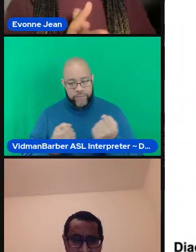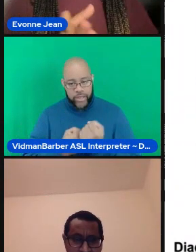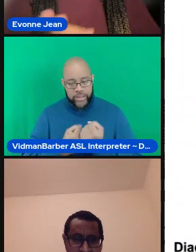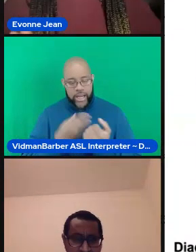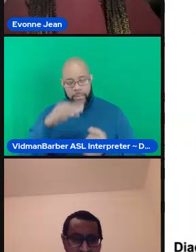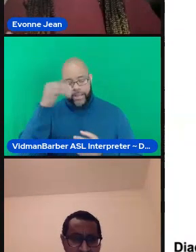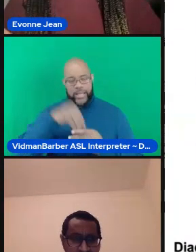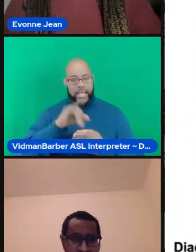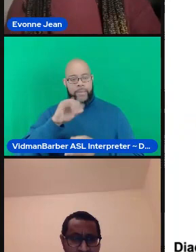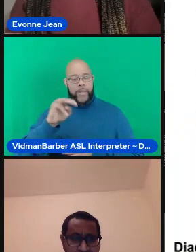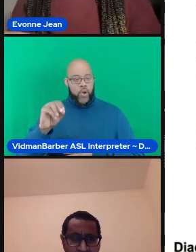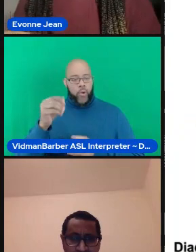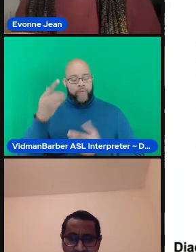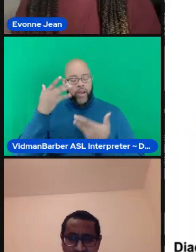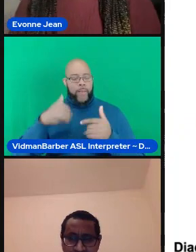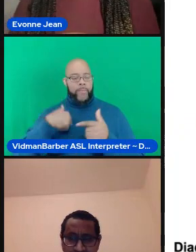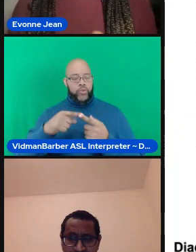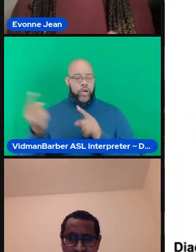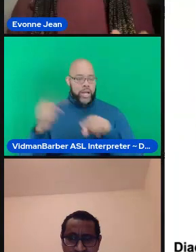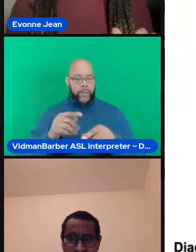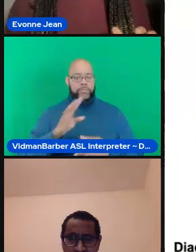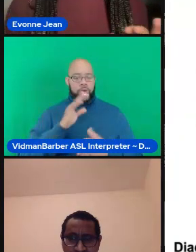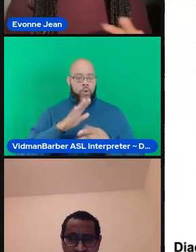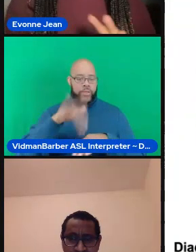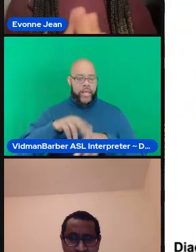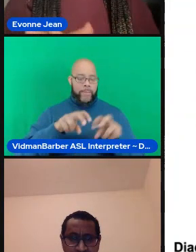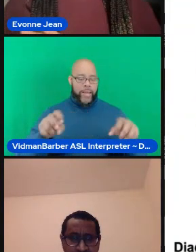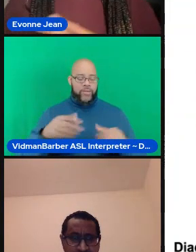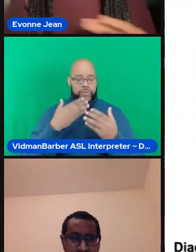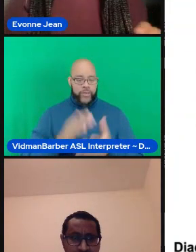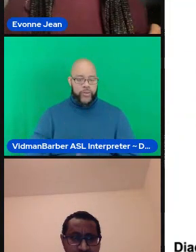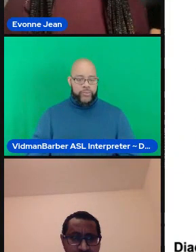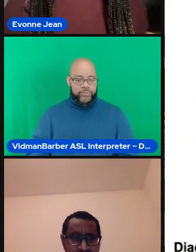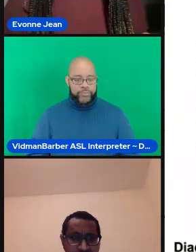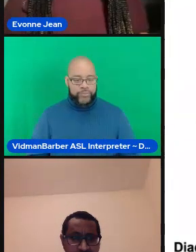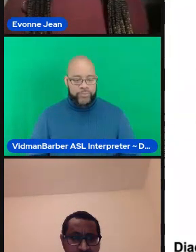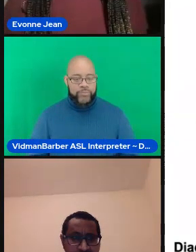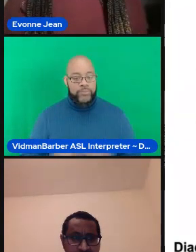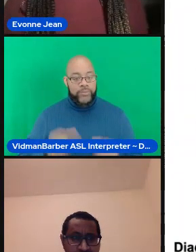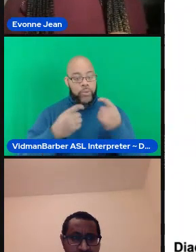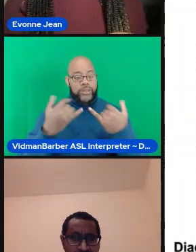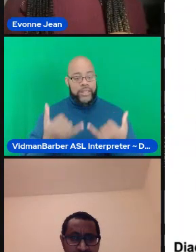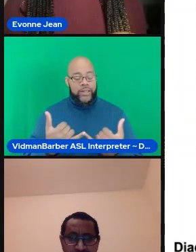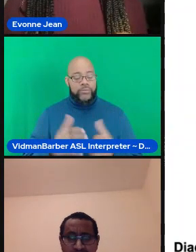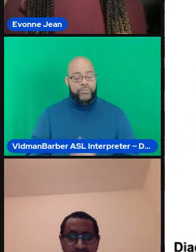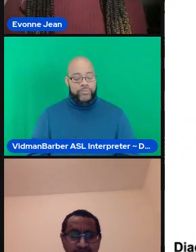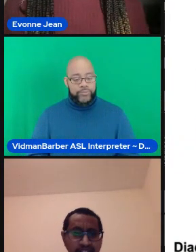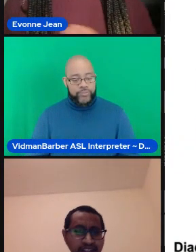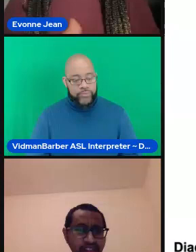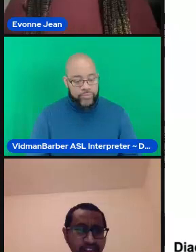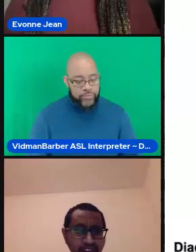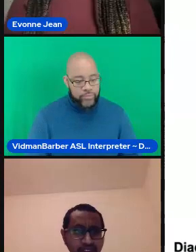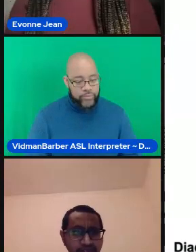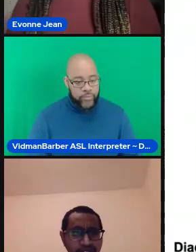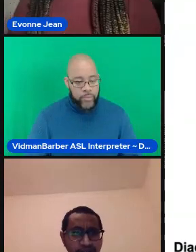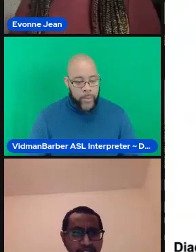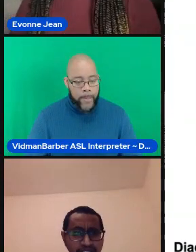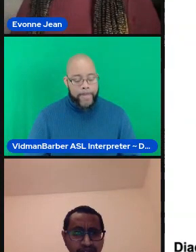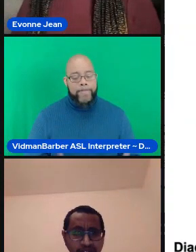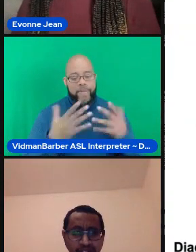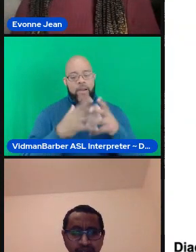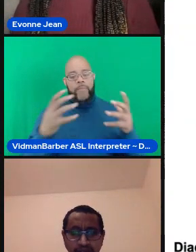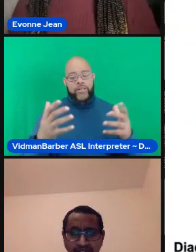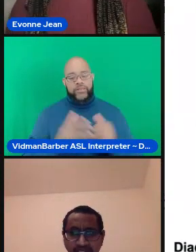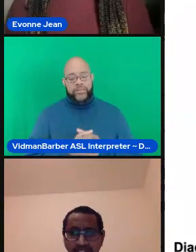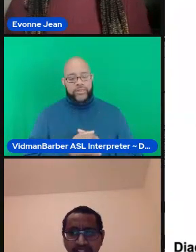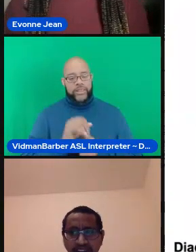for allowing me to come and speak on this panel. So with that, I'll take questions if there are any. Thank you very much,